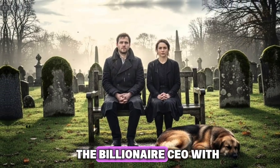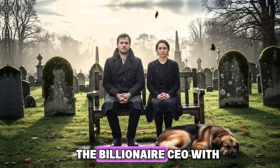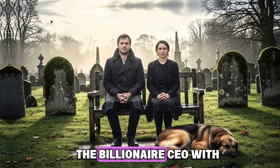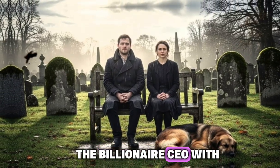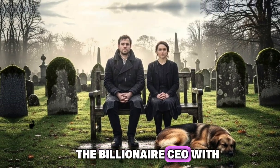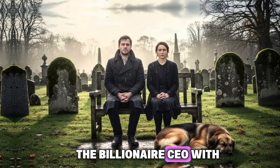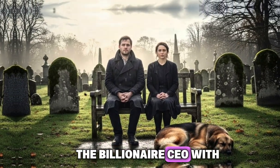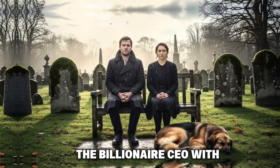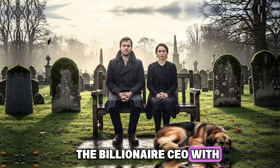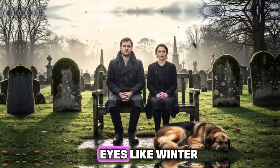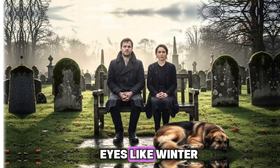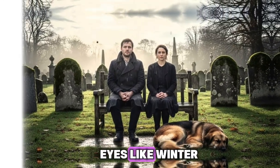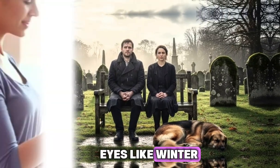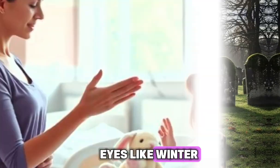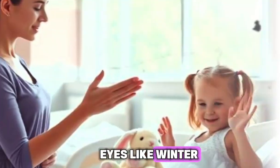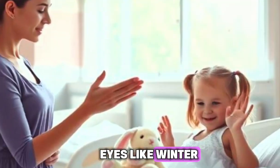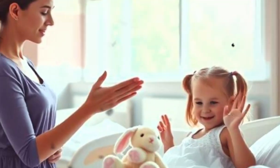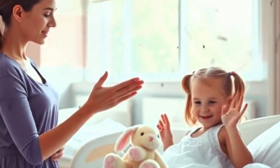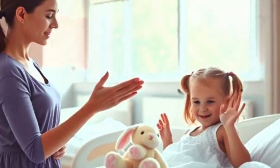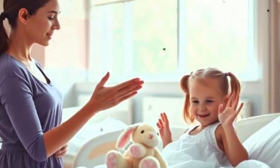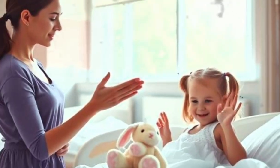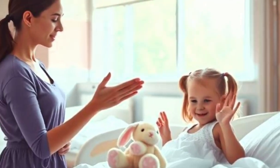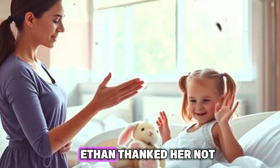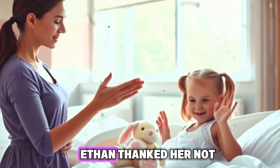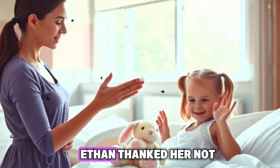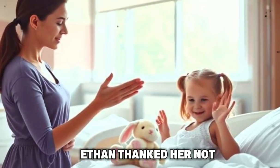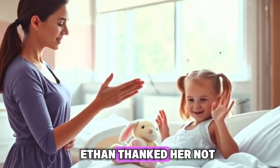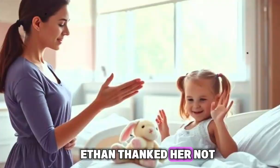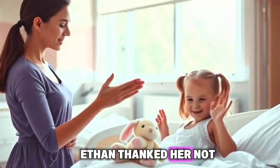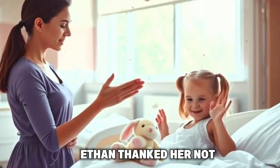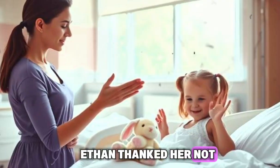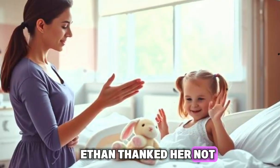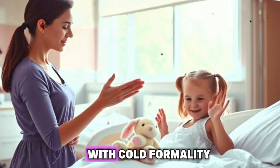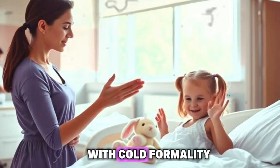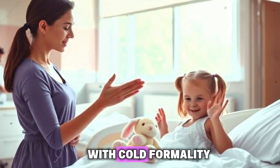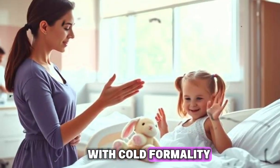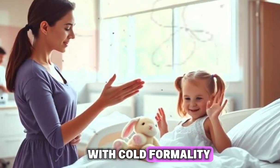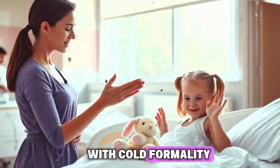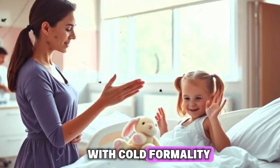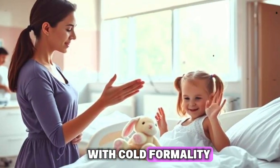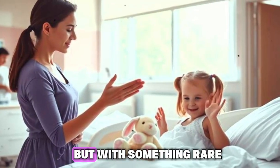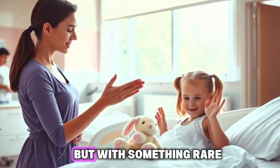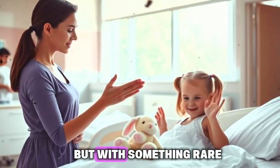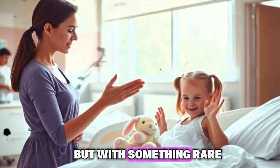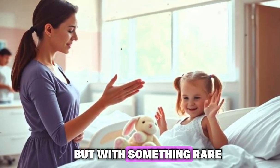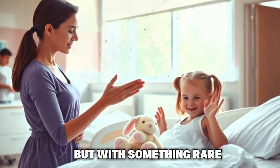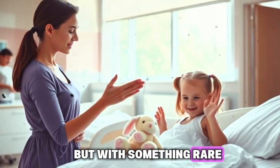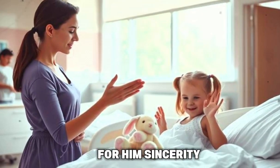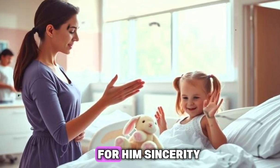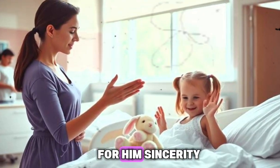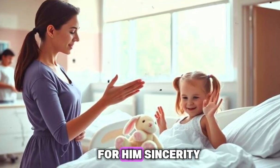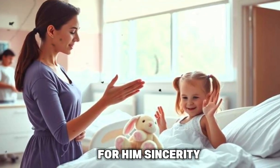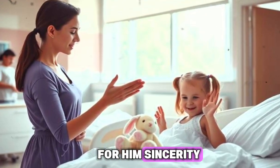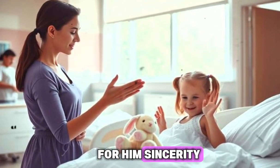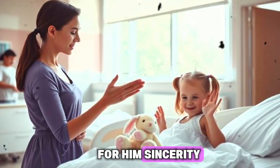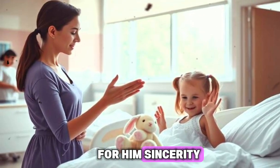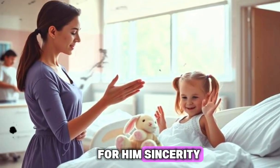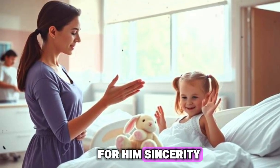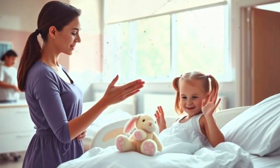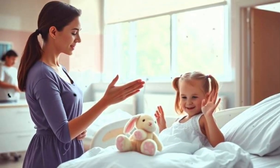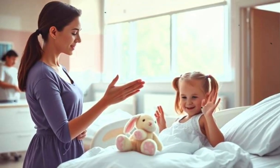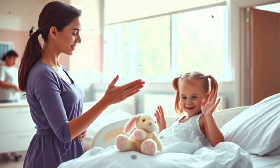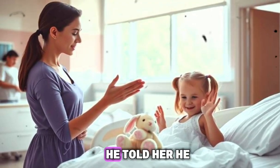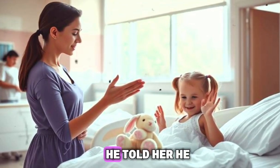the billionaire CEO with eyes like winter. Ethan thanked her, not with cold formality, but with something rare for him,